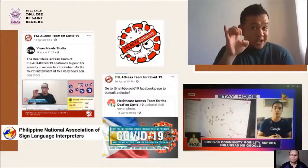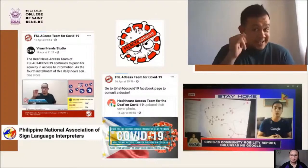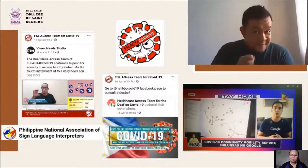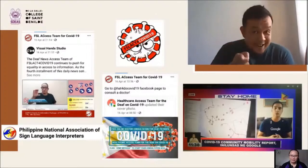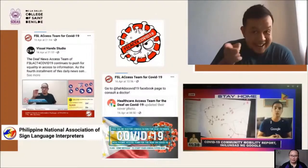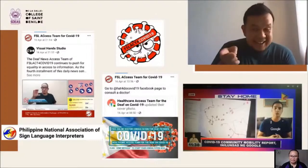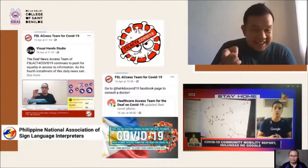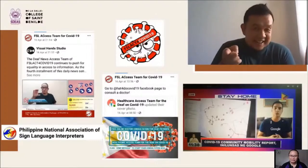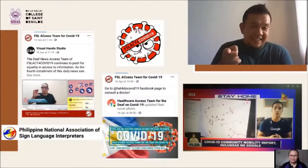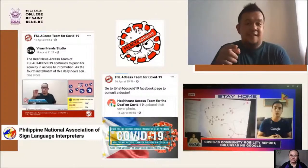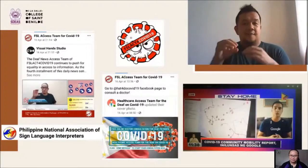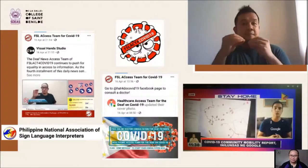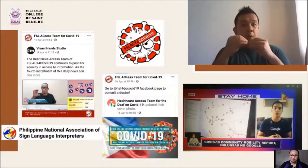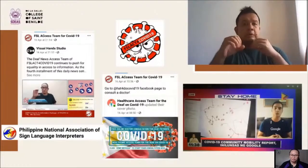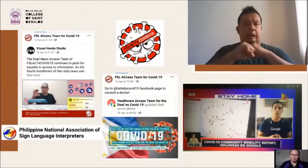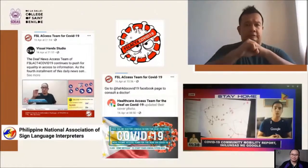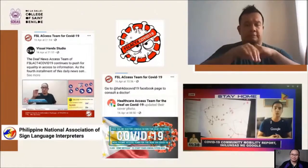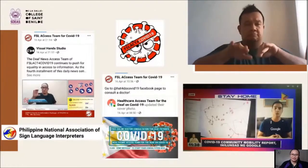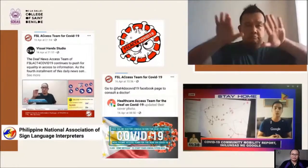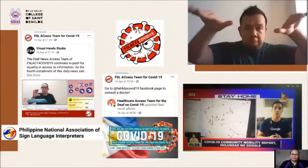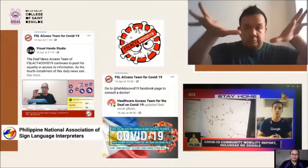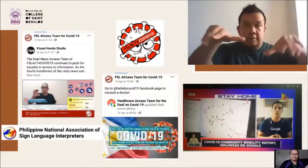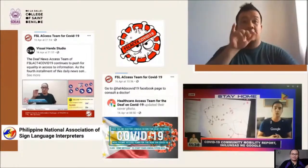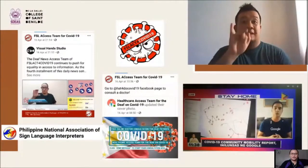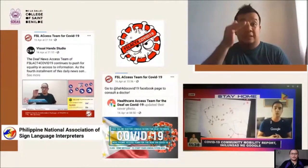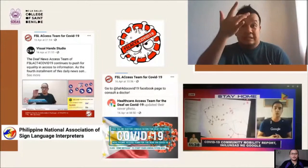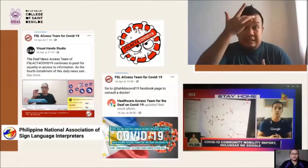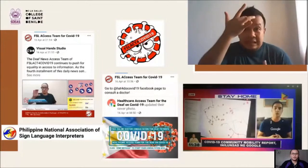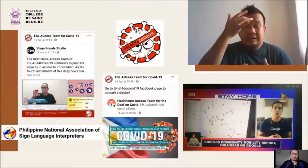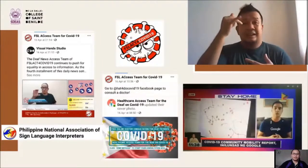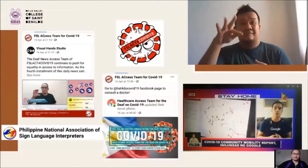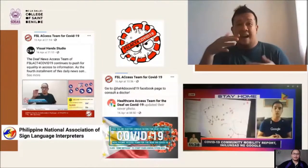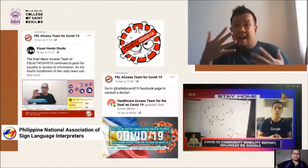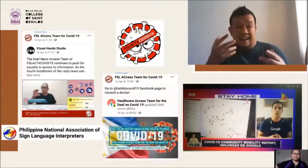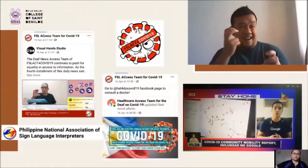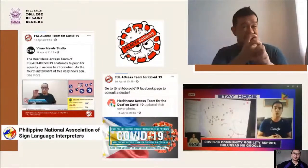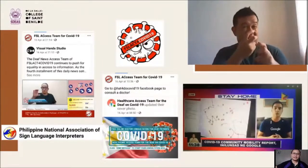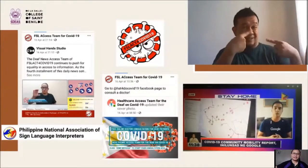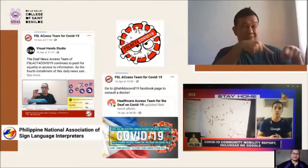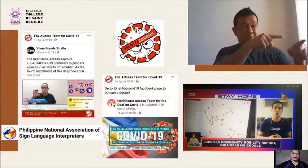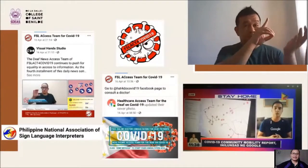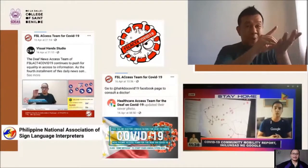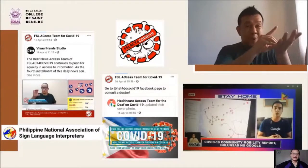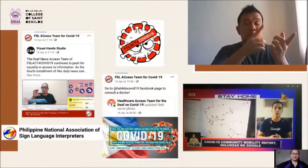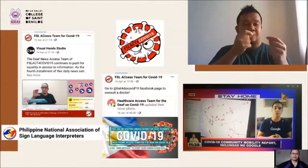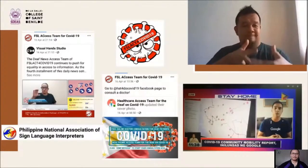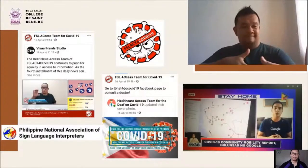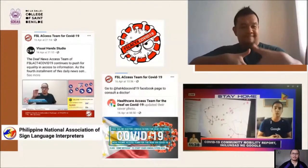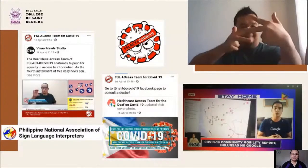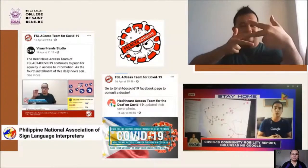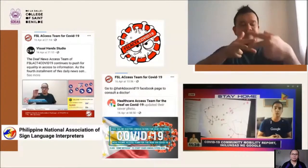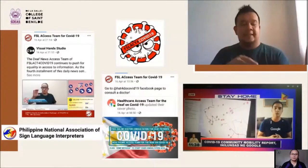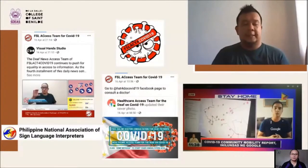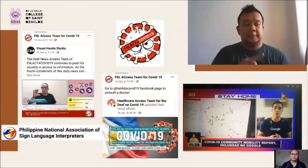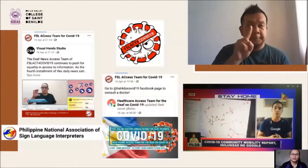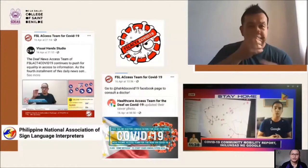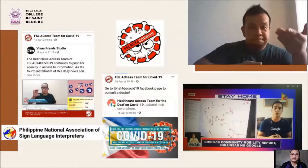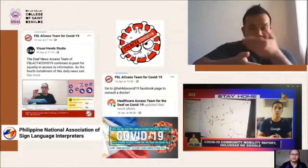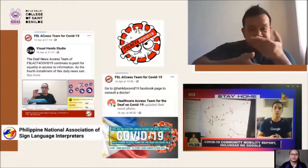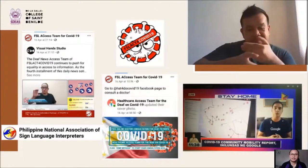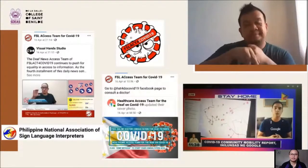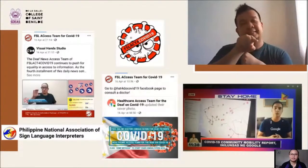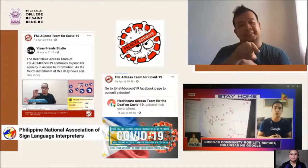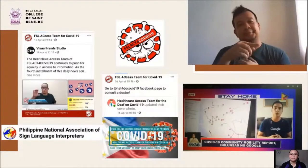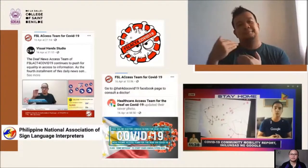become sick, of course, they cannot go to the doctor kasi walang interpreter. So, they have a system that allows for them to have